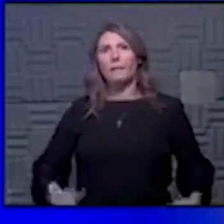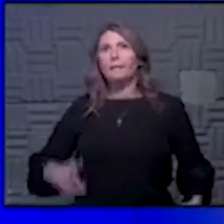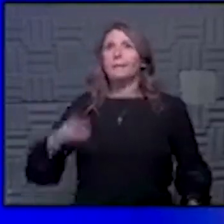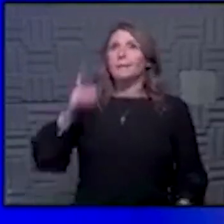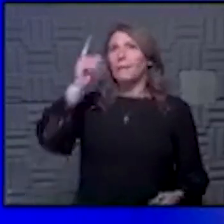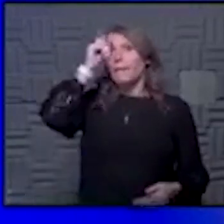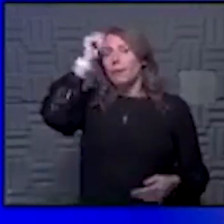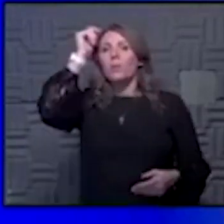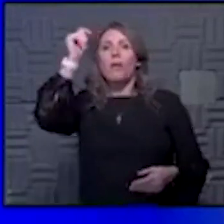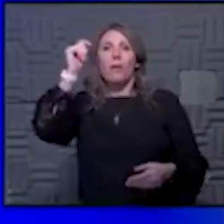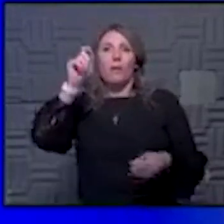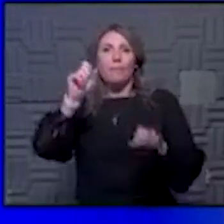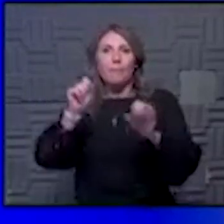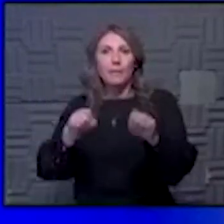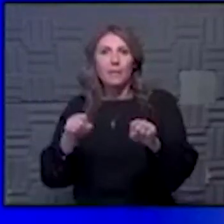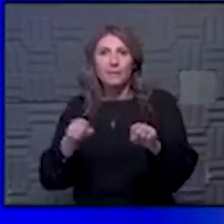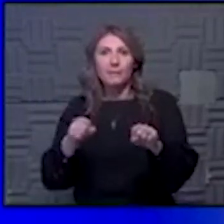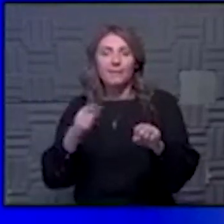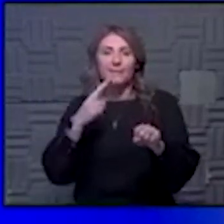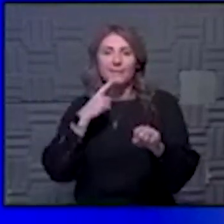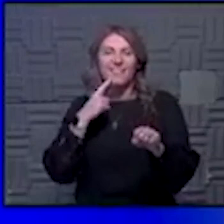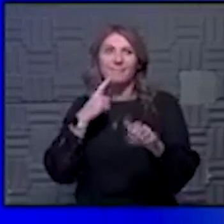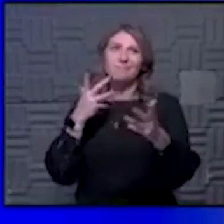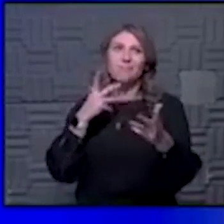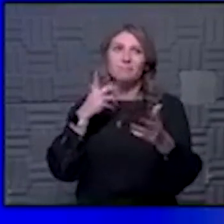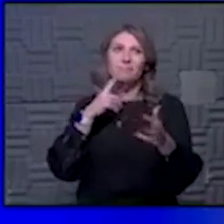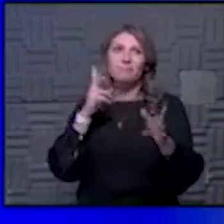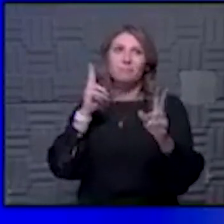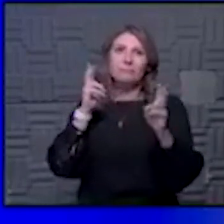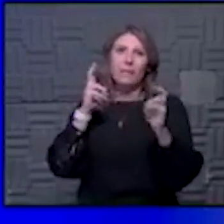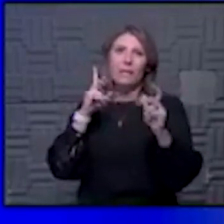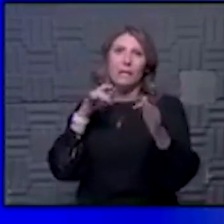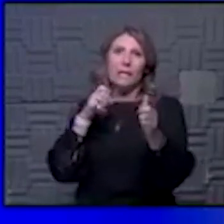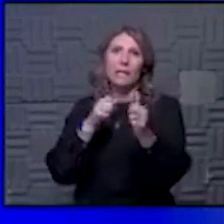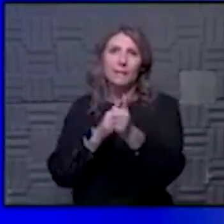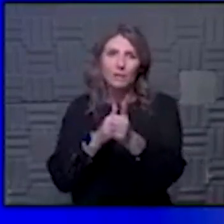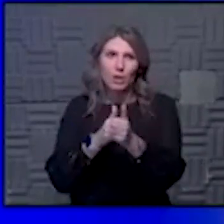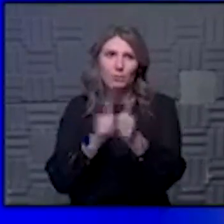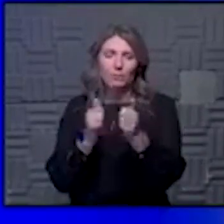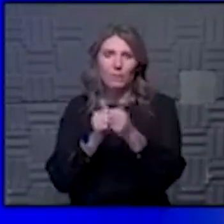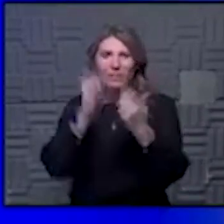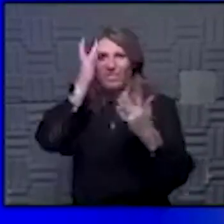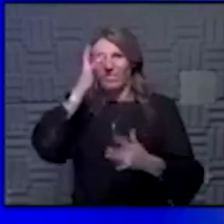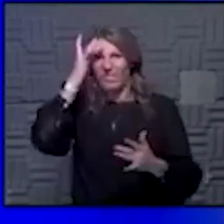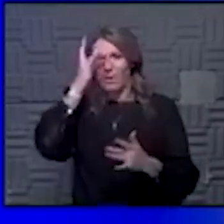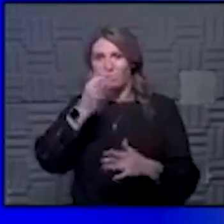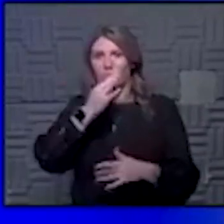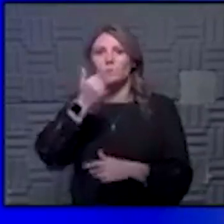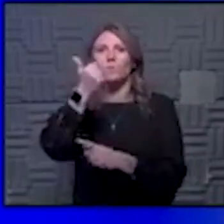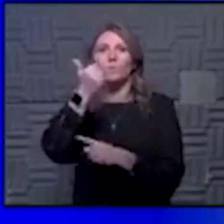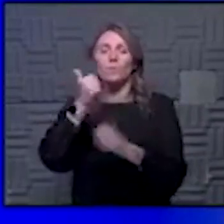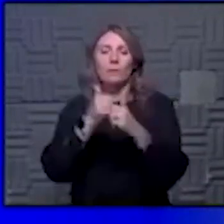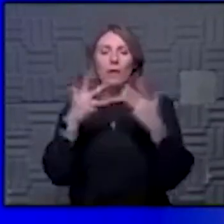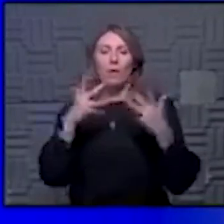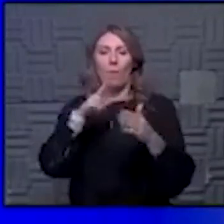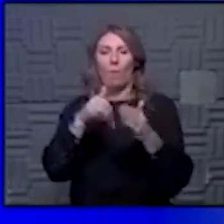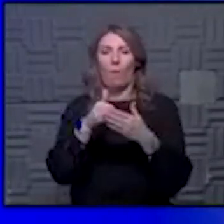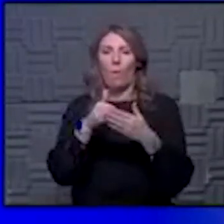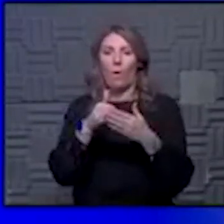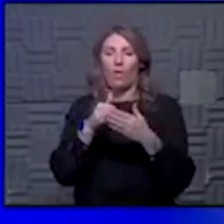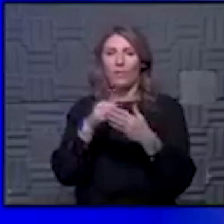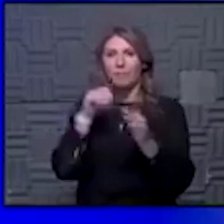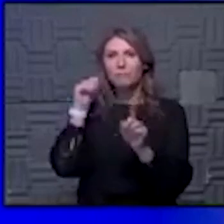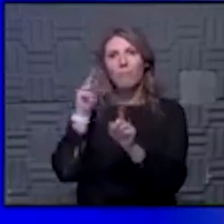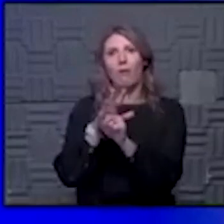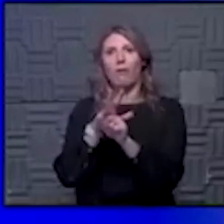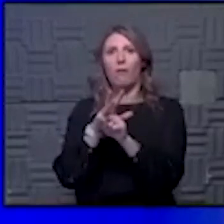theoretically the ability to, say, catch up with the virus maybe sooner without having all that viral